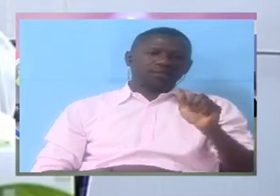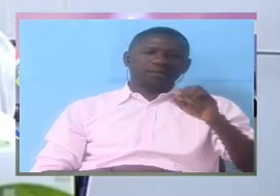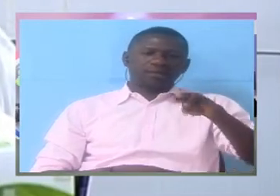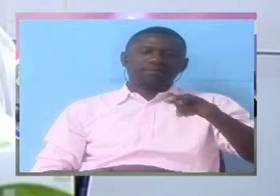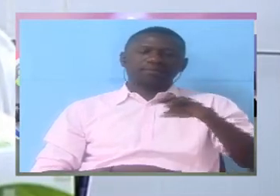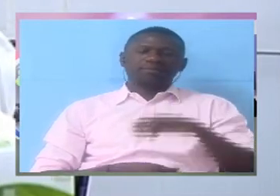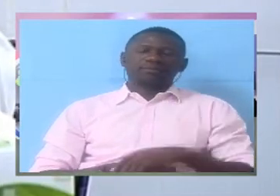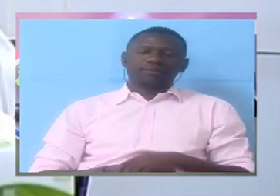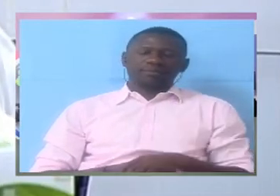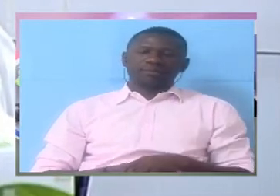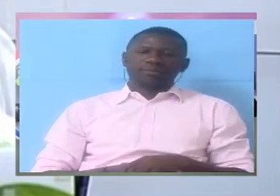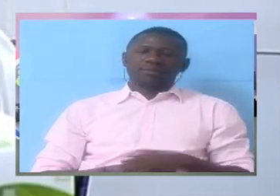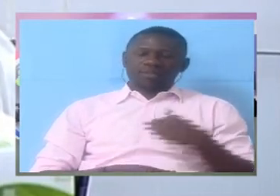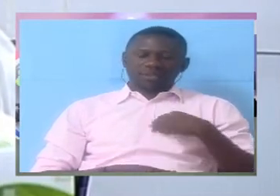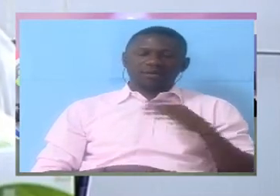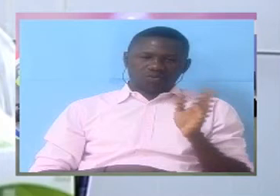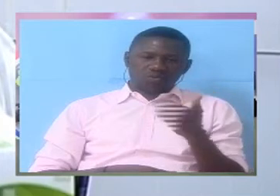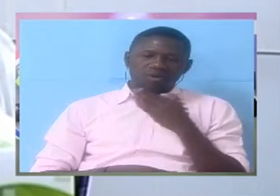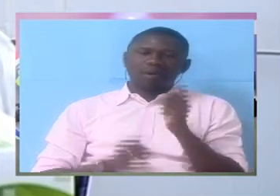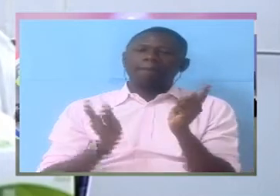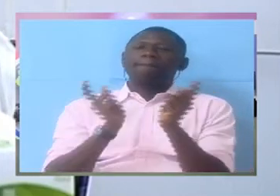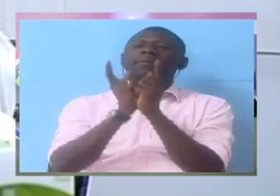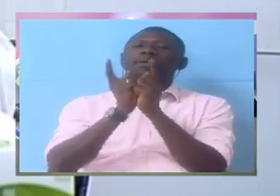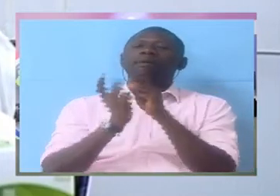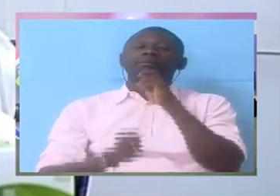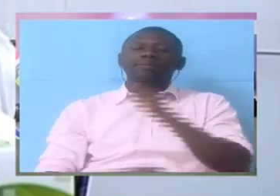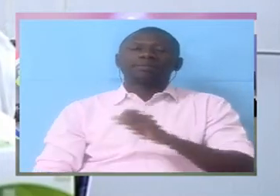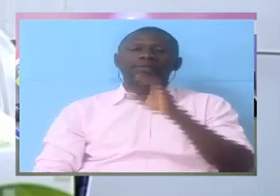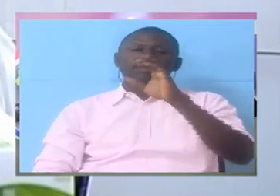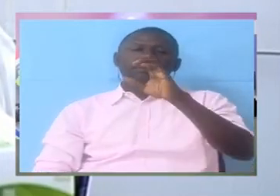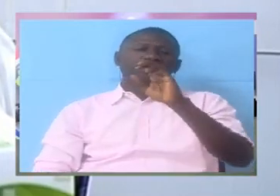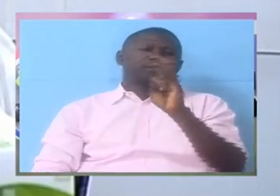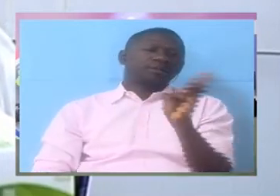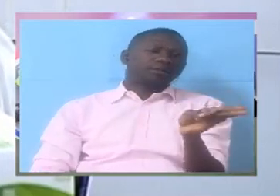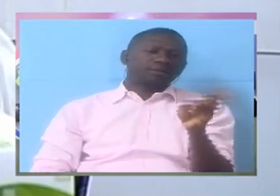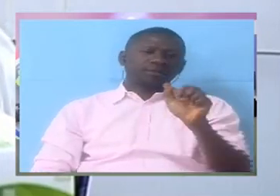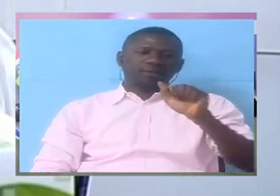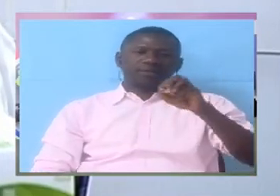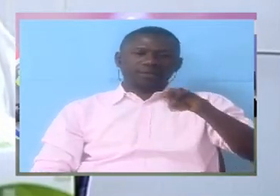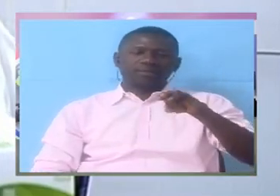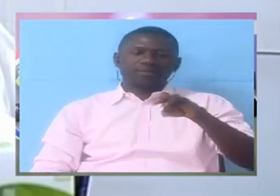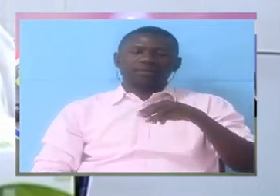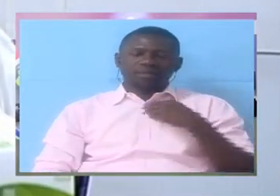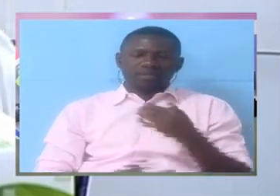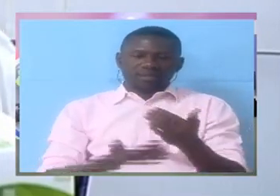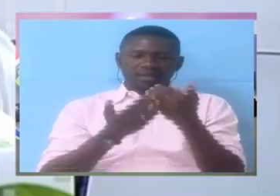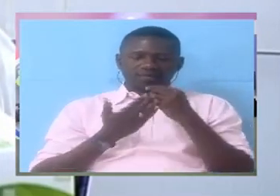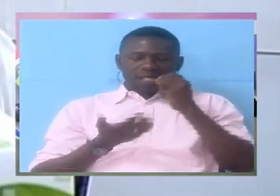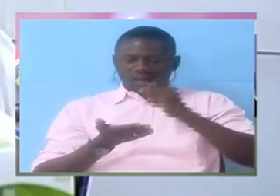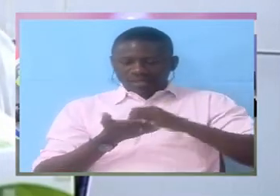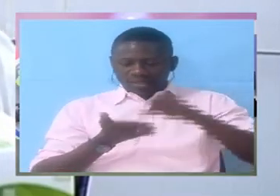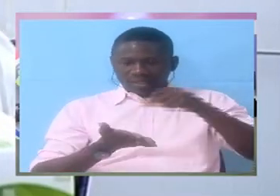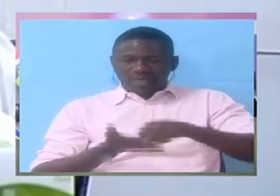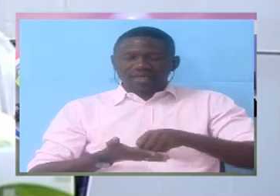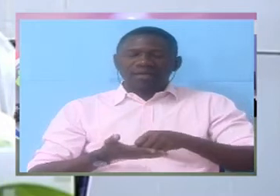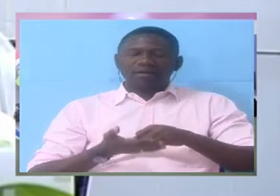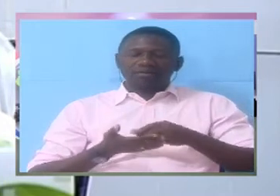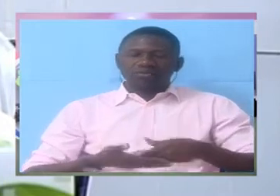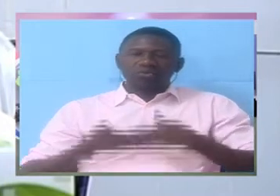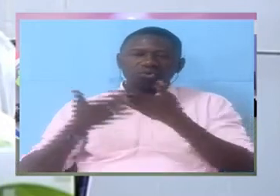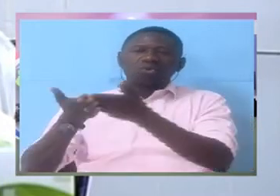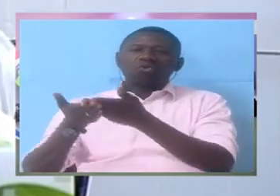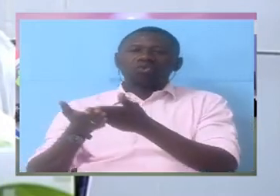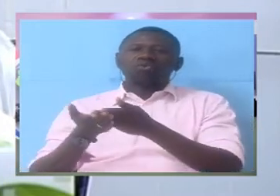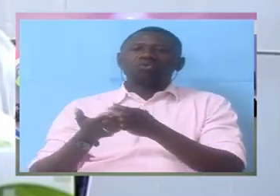Mr. Cham, Honorable Cham. That Honorable Cham, yeah. He gave me a letter for Armitage High School. A letter wrote in Purungata